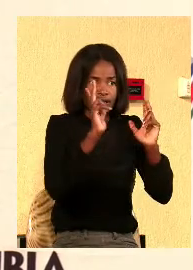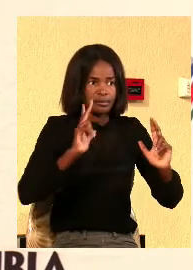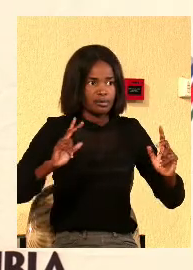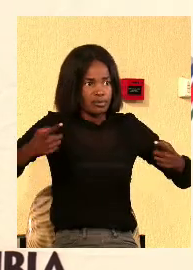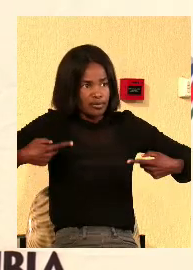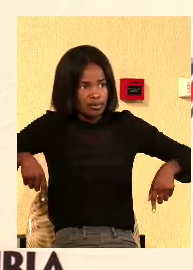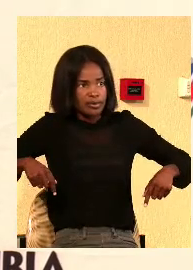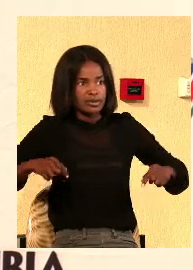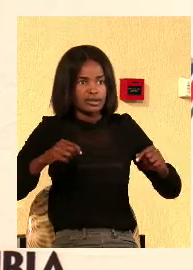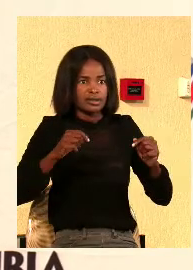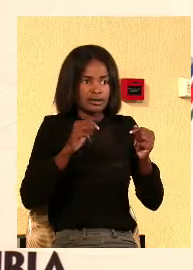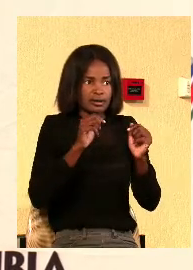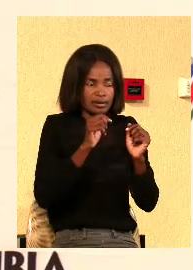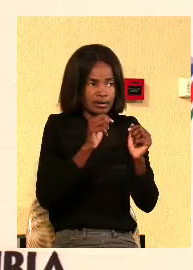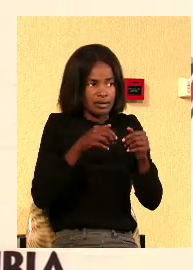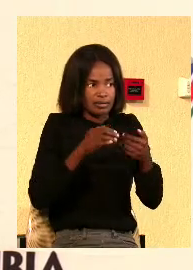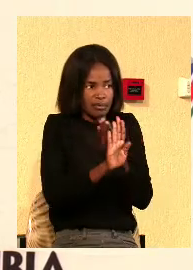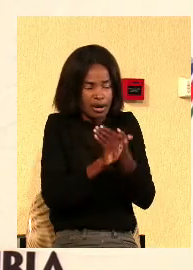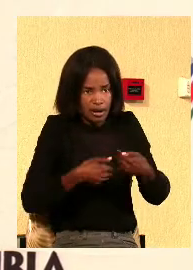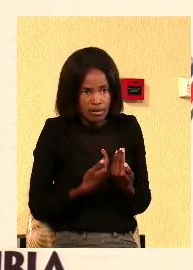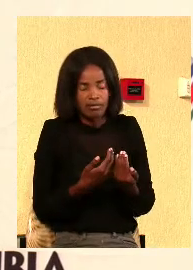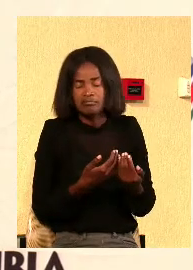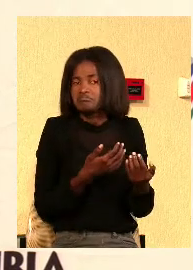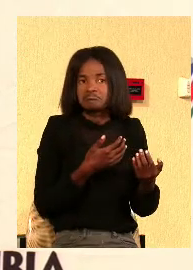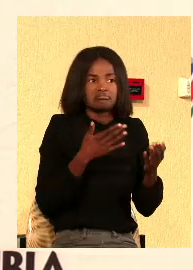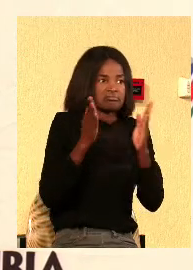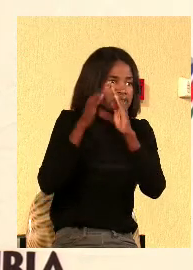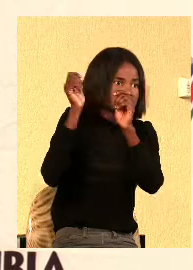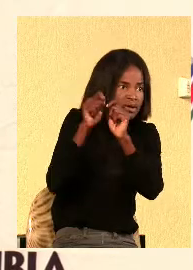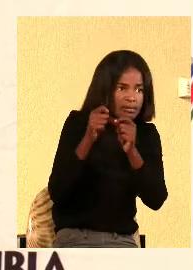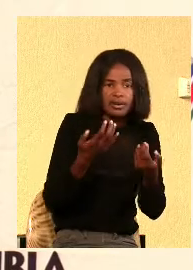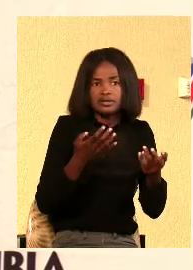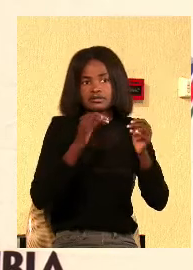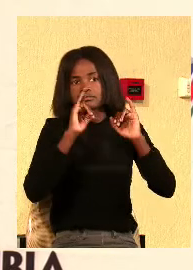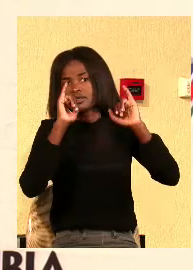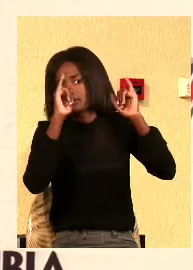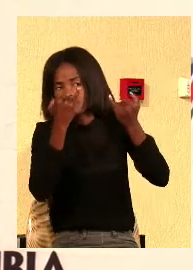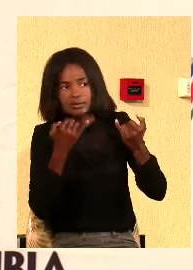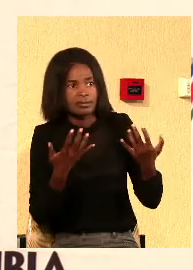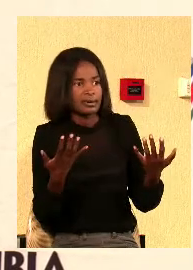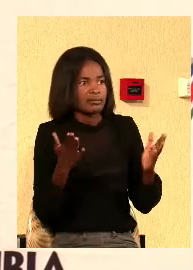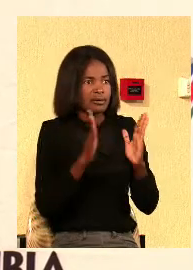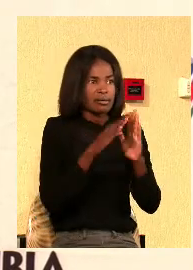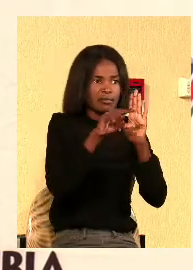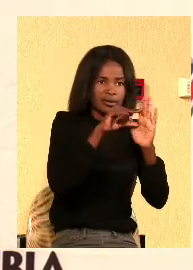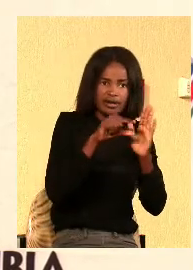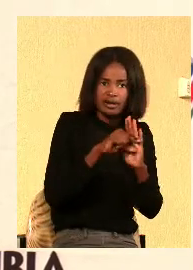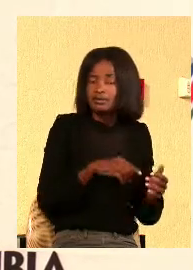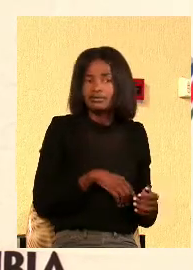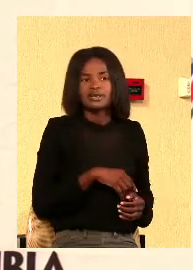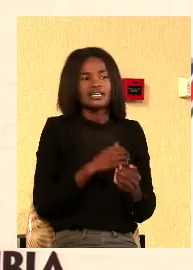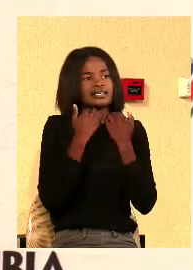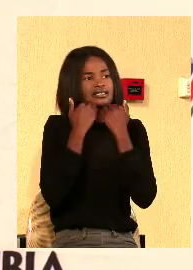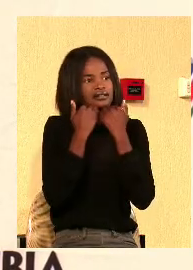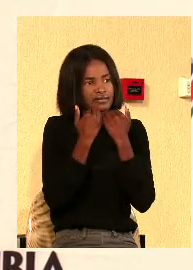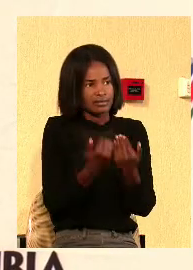no matter in which circumstances and living conditions we are finding ourselves,